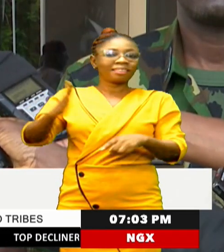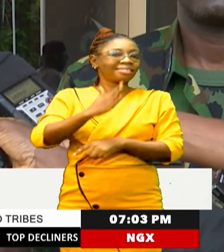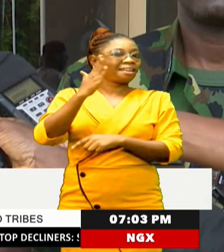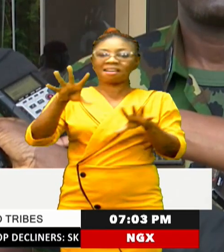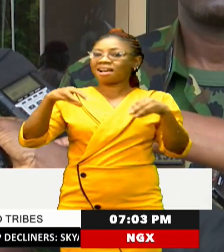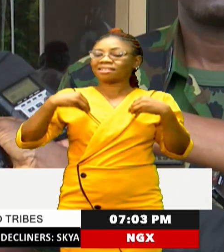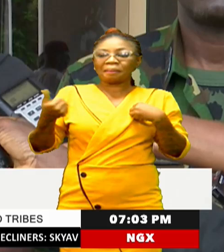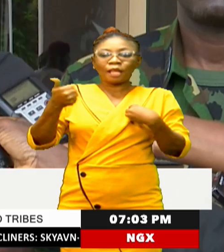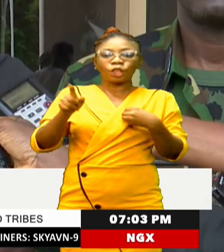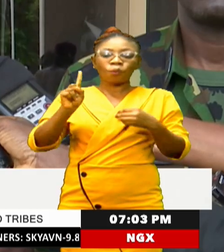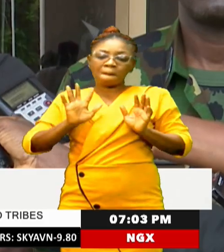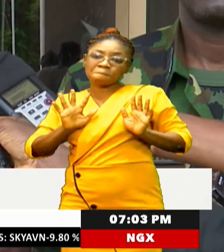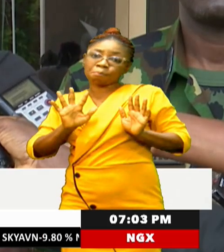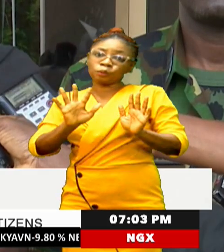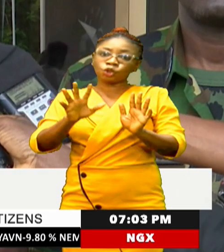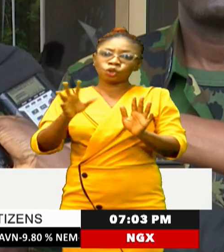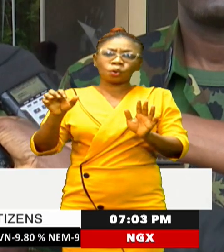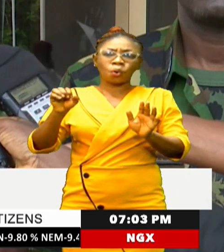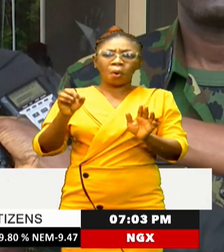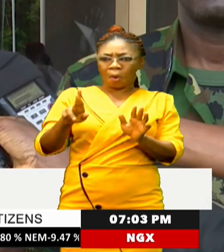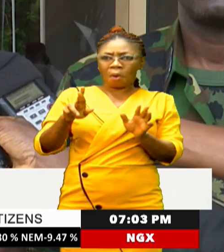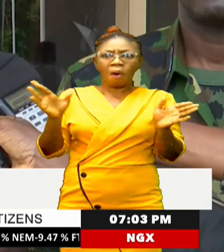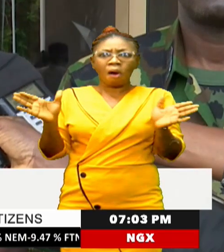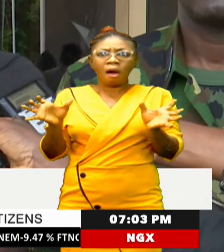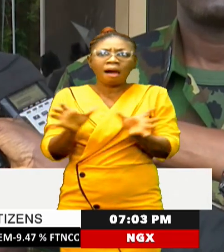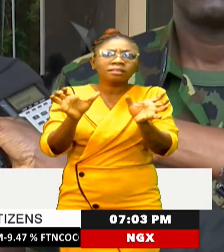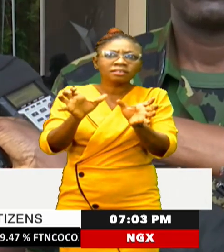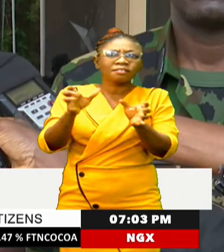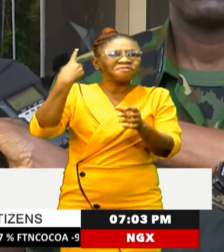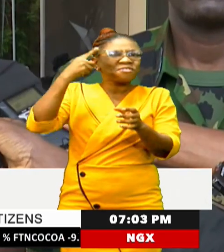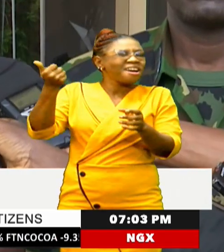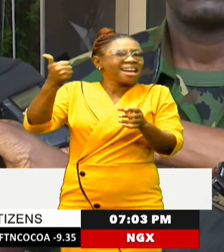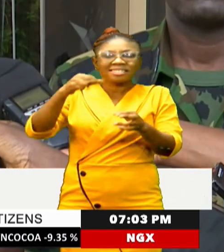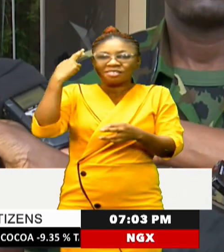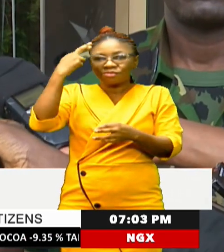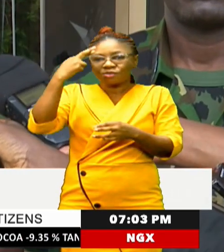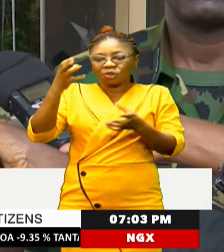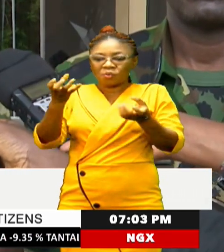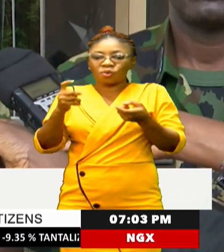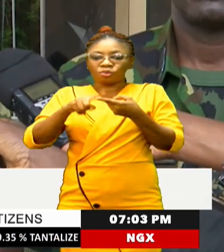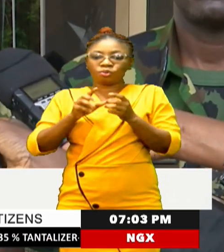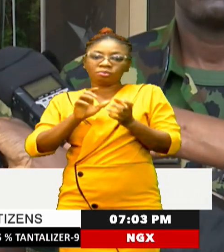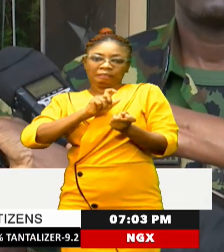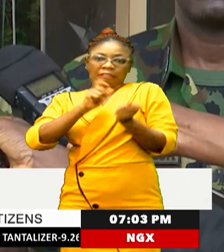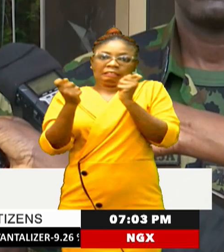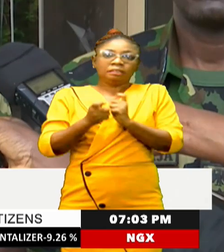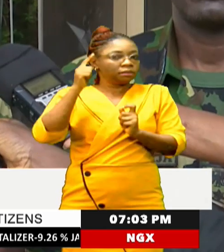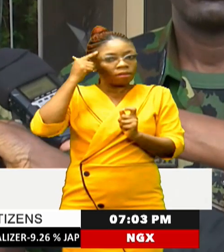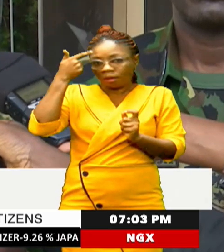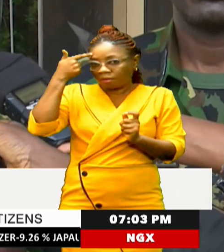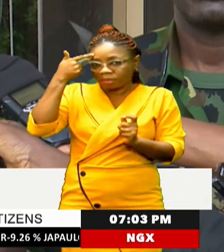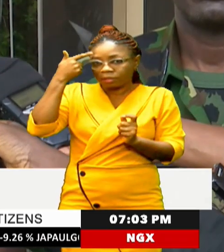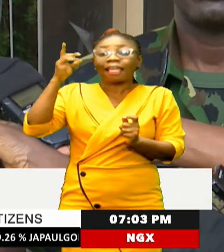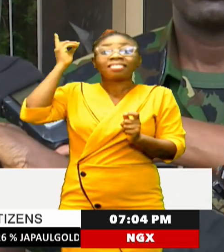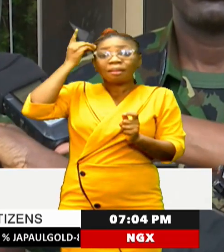pushing or taking any action, seemingly or for whatever reason, to want to push for any change of government. Democracy is